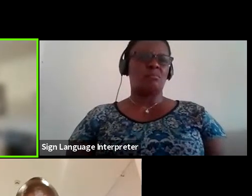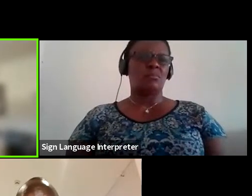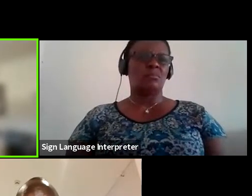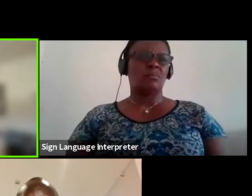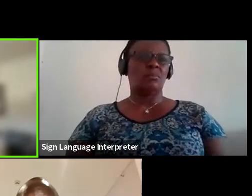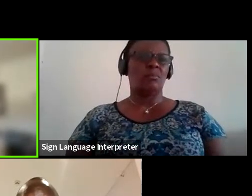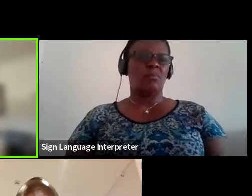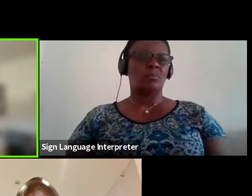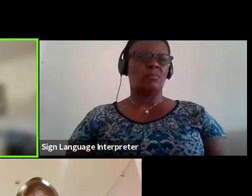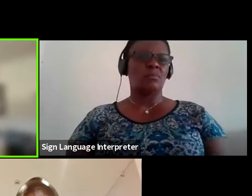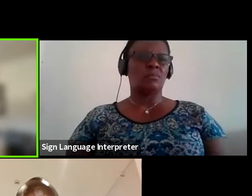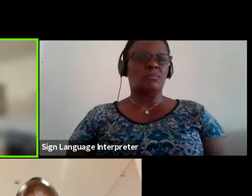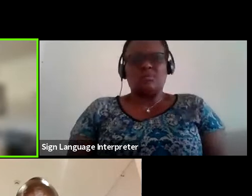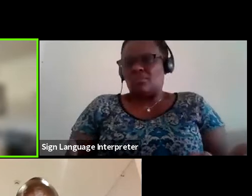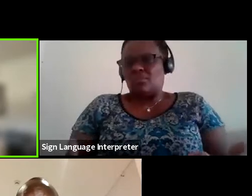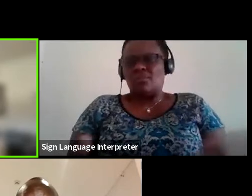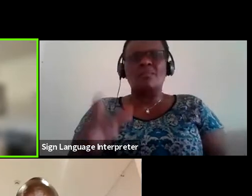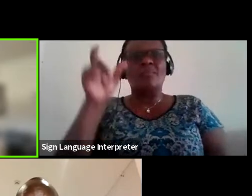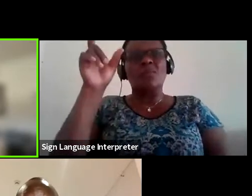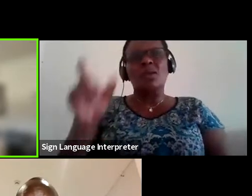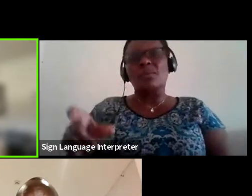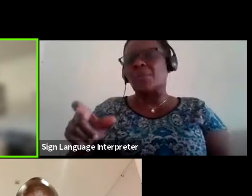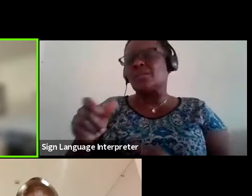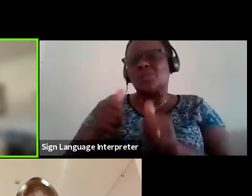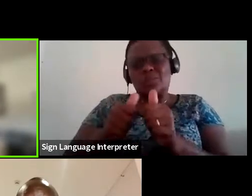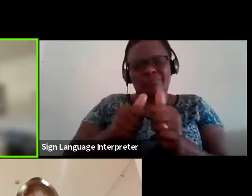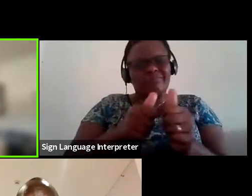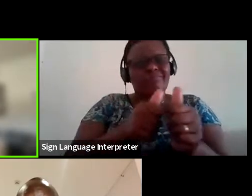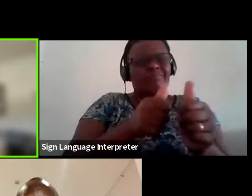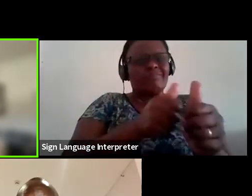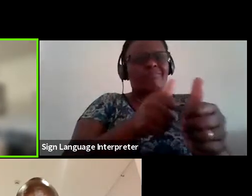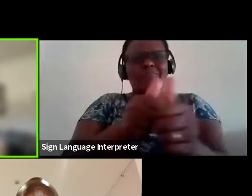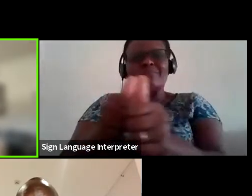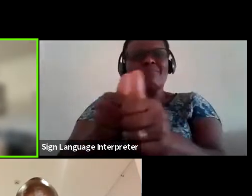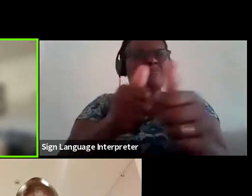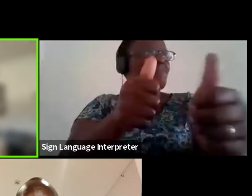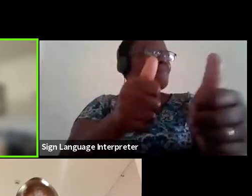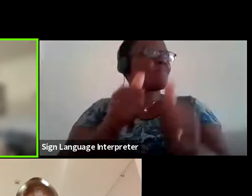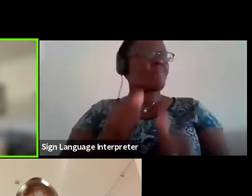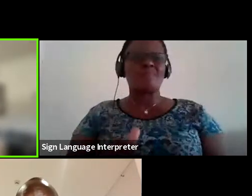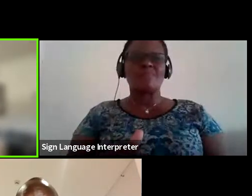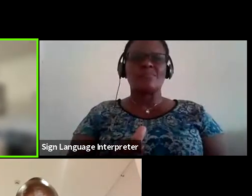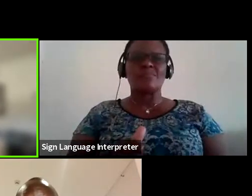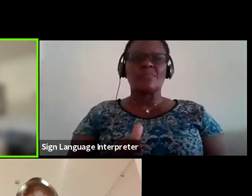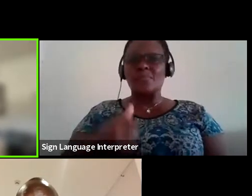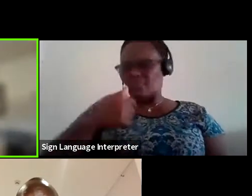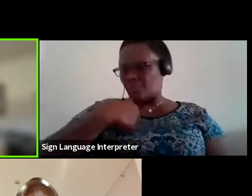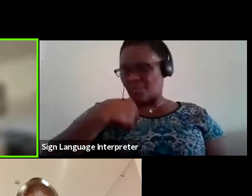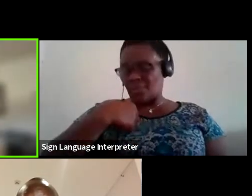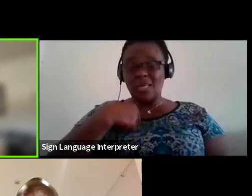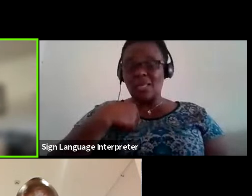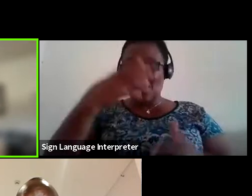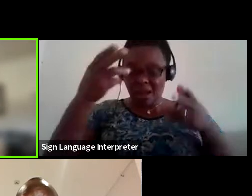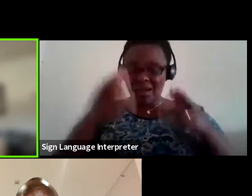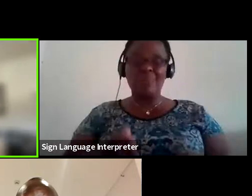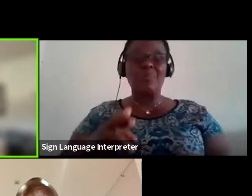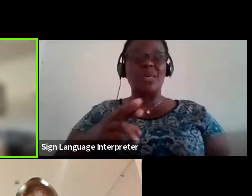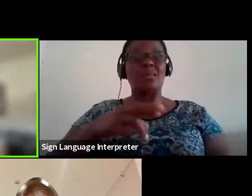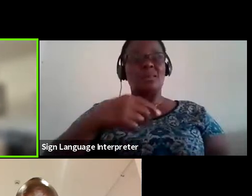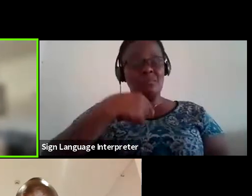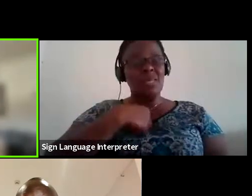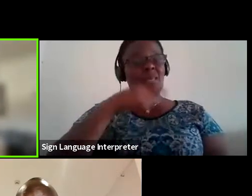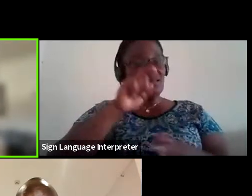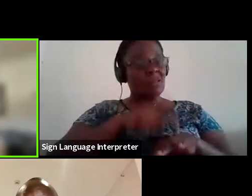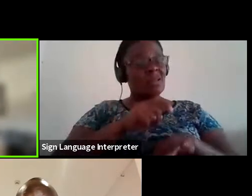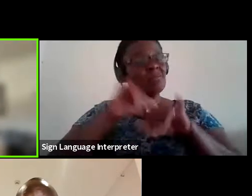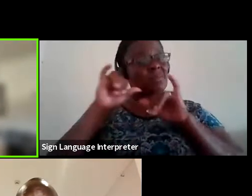to see that somebody is really trailing you everywhere you go. In my case, I've been trailed while I was in Uganda for a